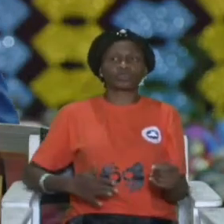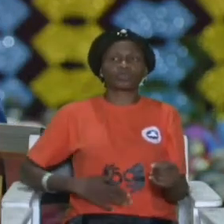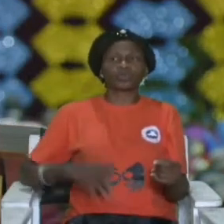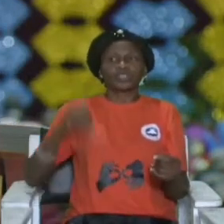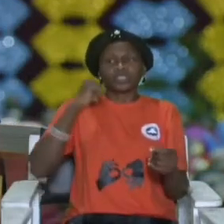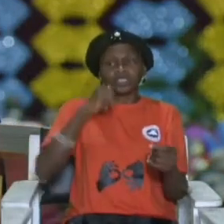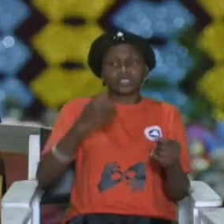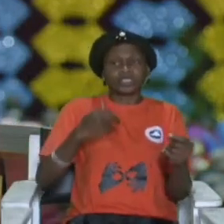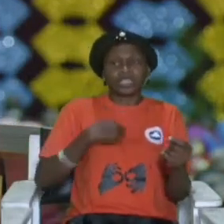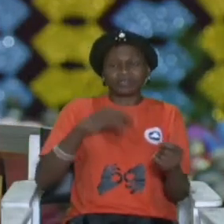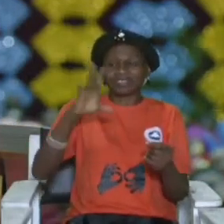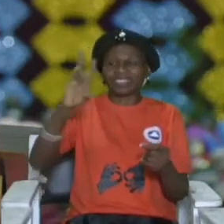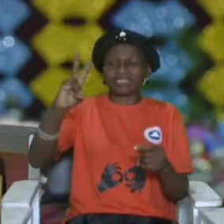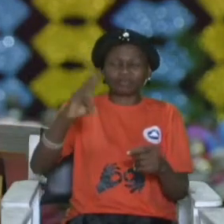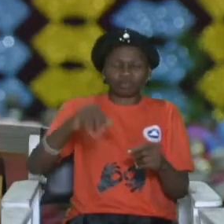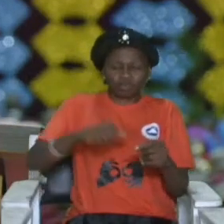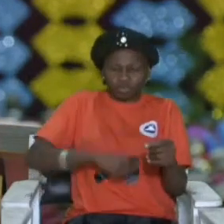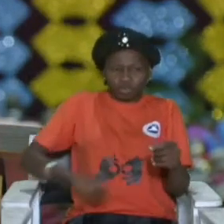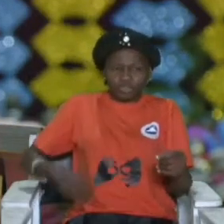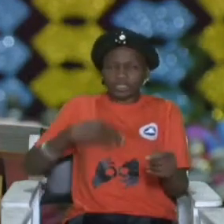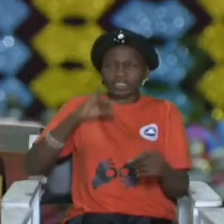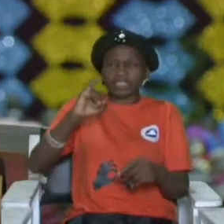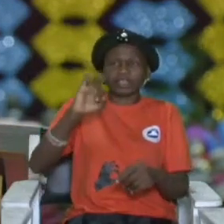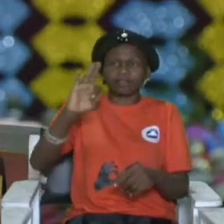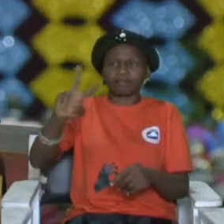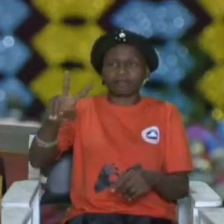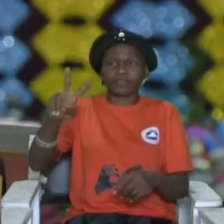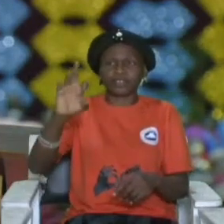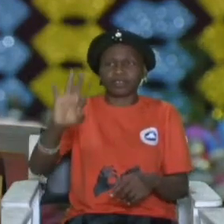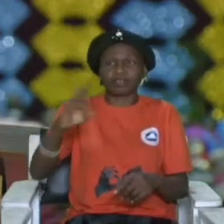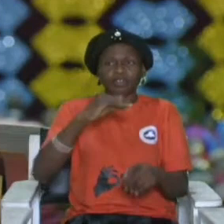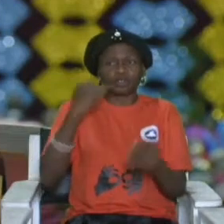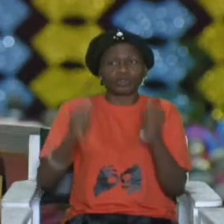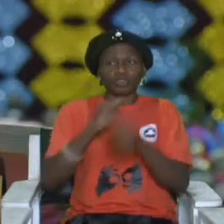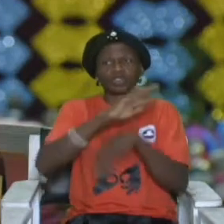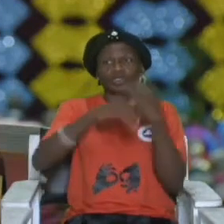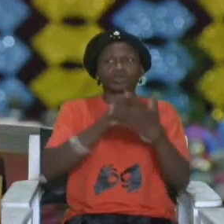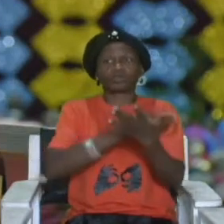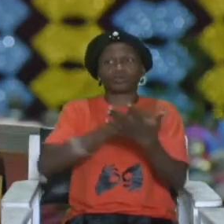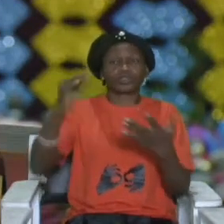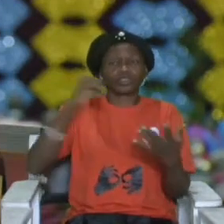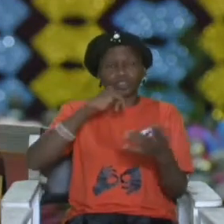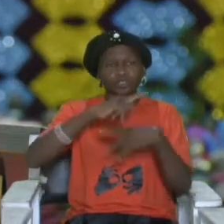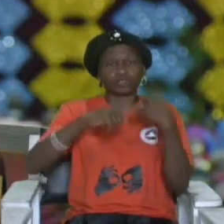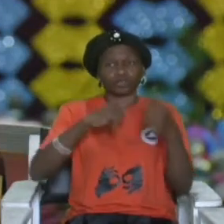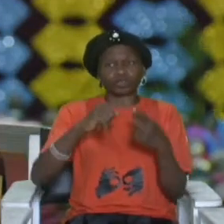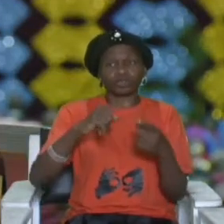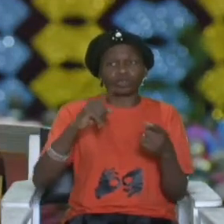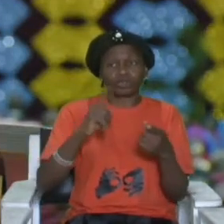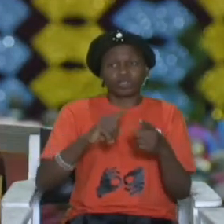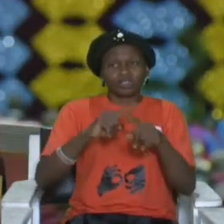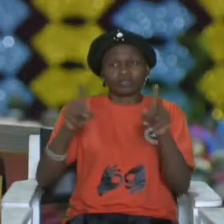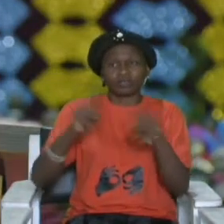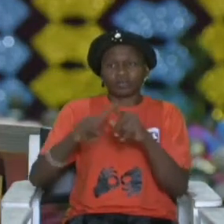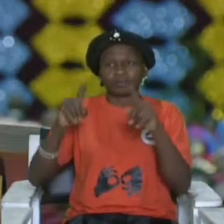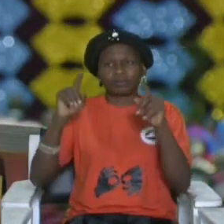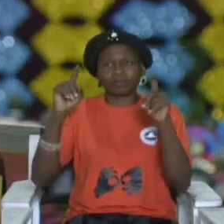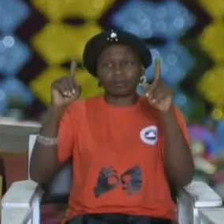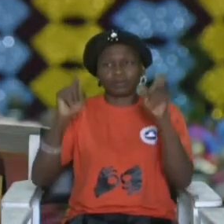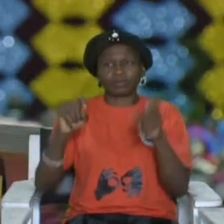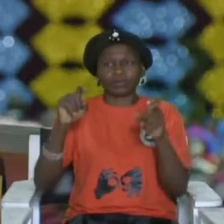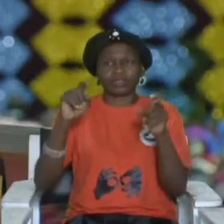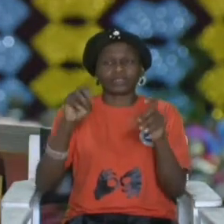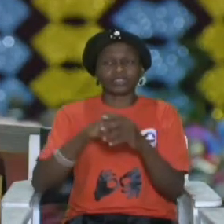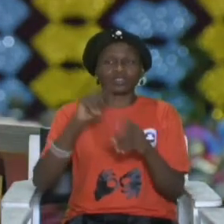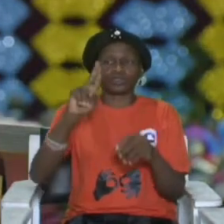had several surgeries and IVFs, which all failed. She went through several medical tests in the UK and